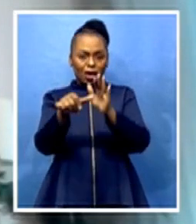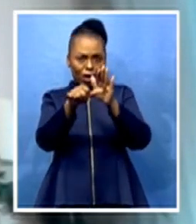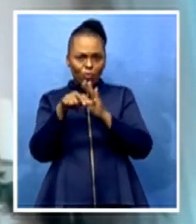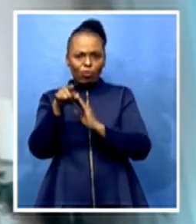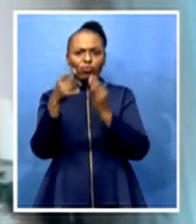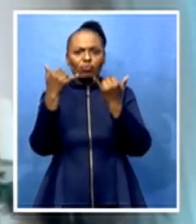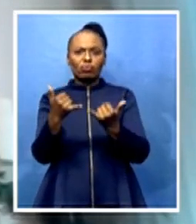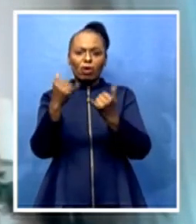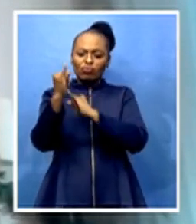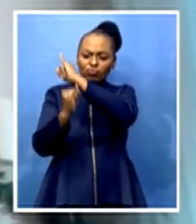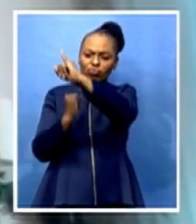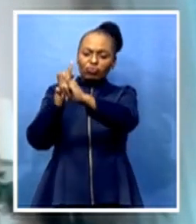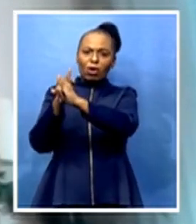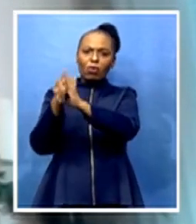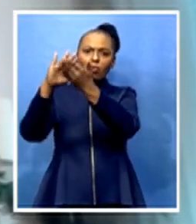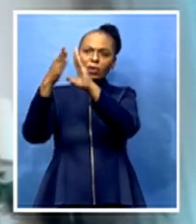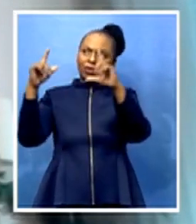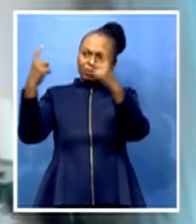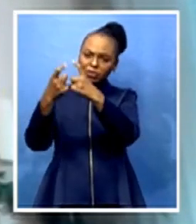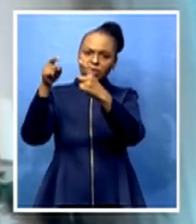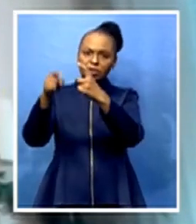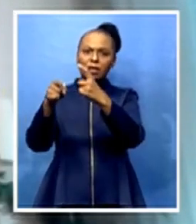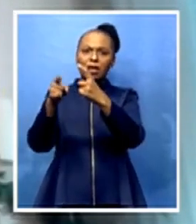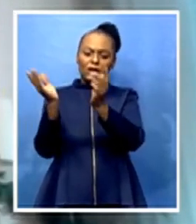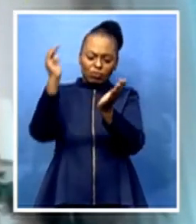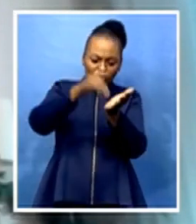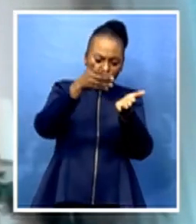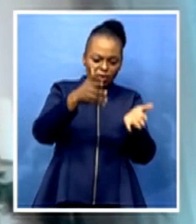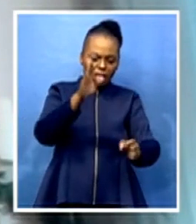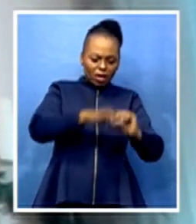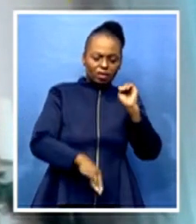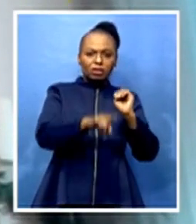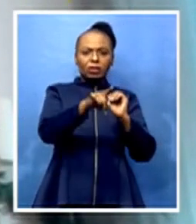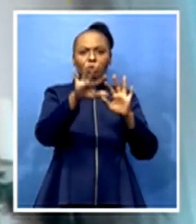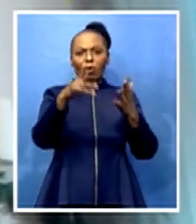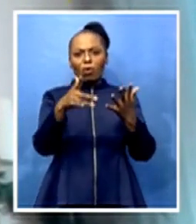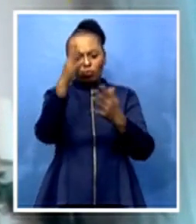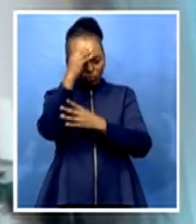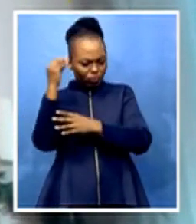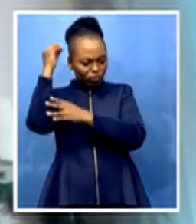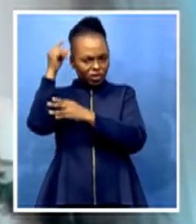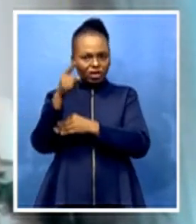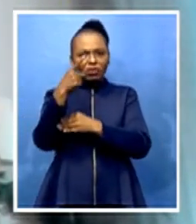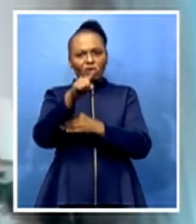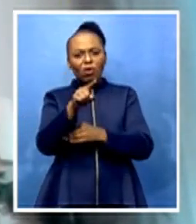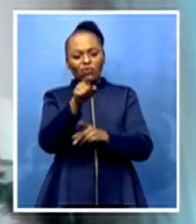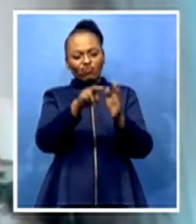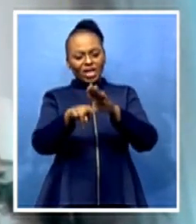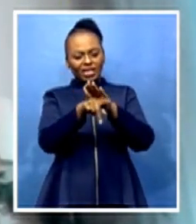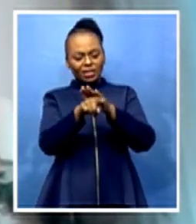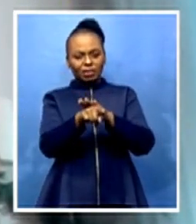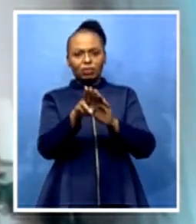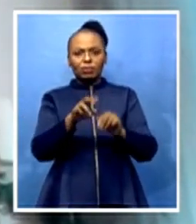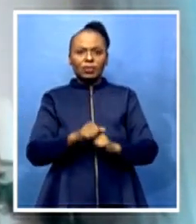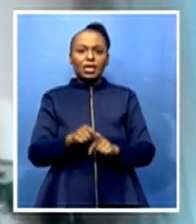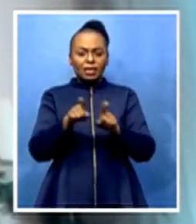not lend legitimacy or recognition to this regime. I also say coup